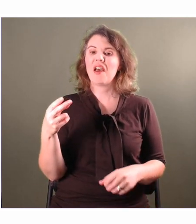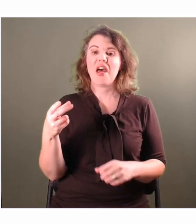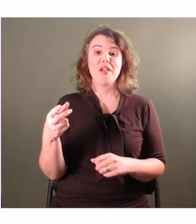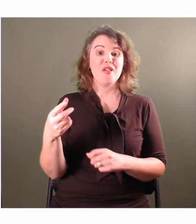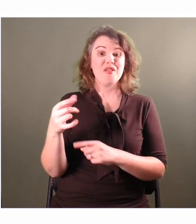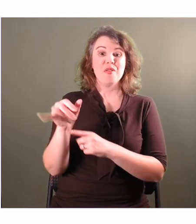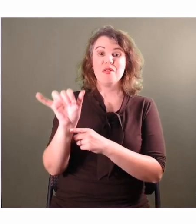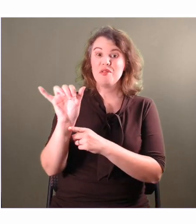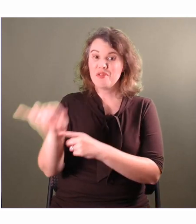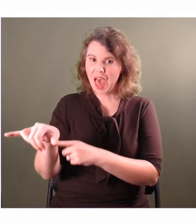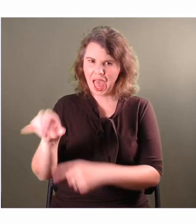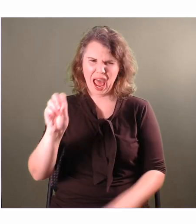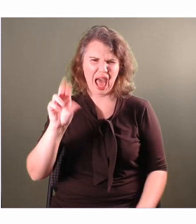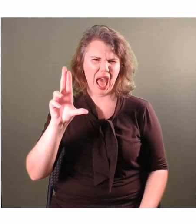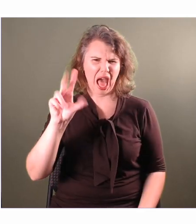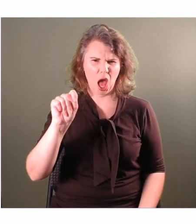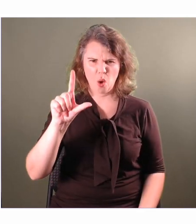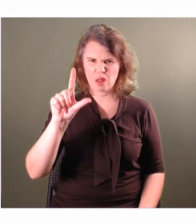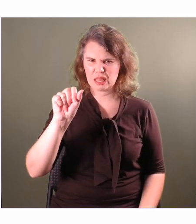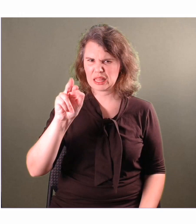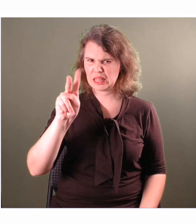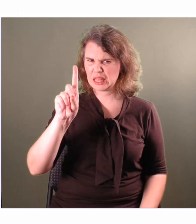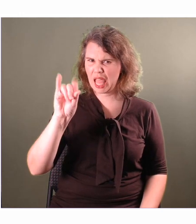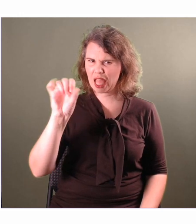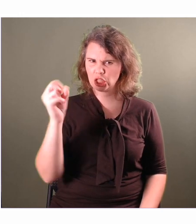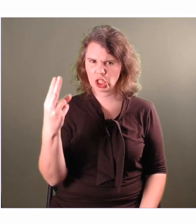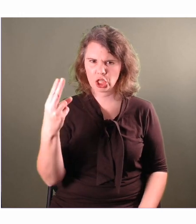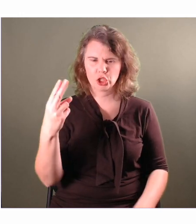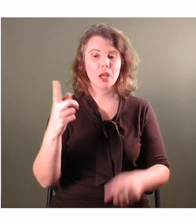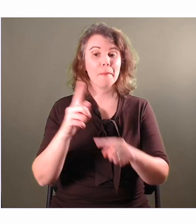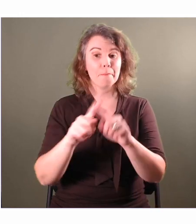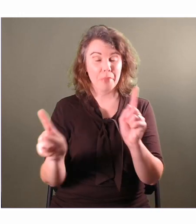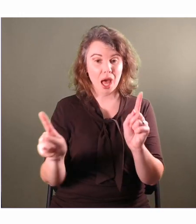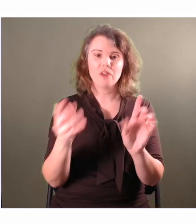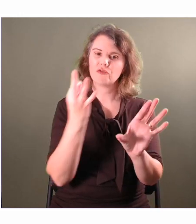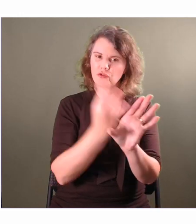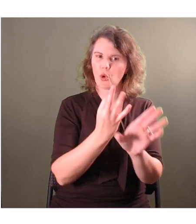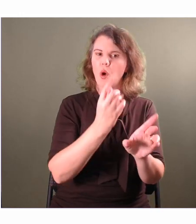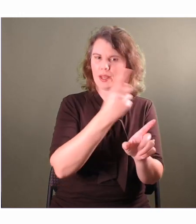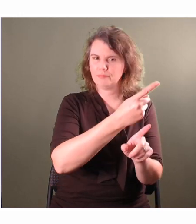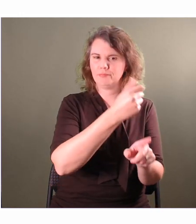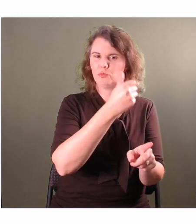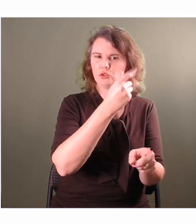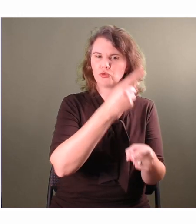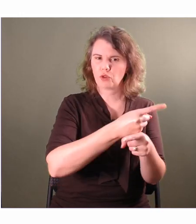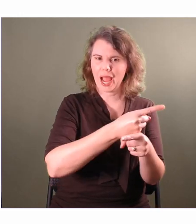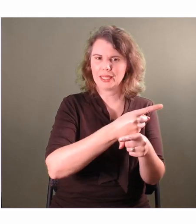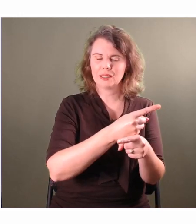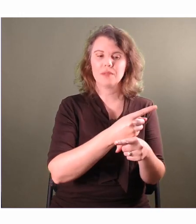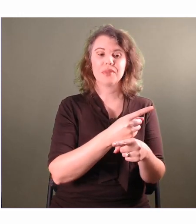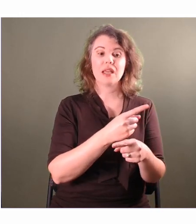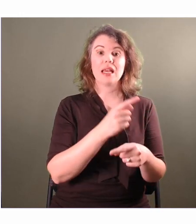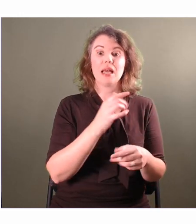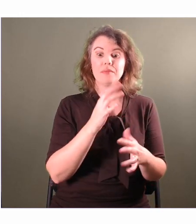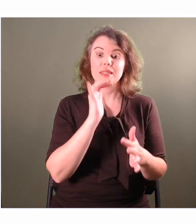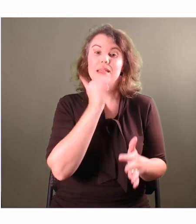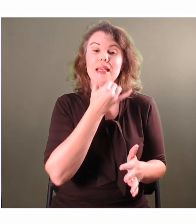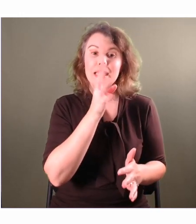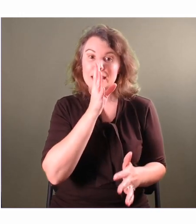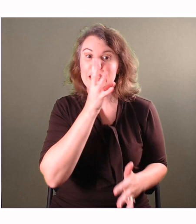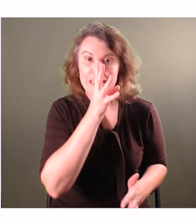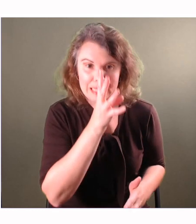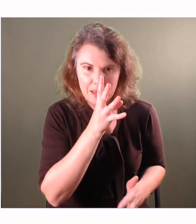That's outlandish. But Freud was right. Slips do reveal unconscious knowledge. They